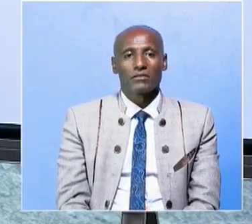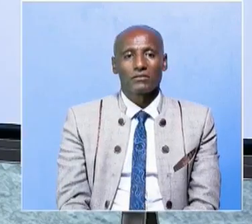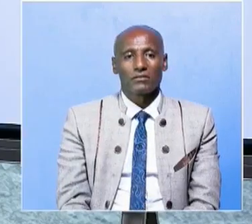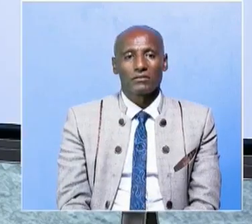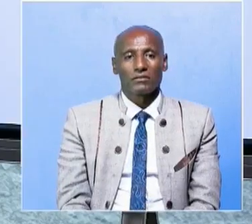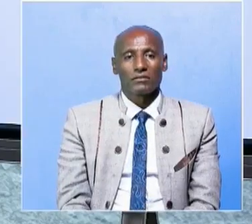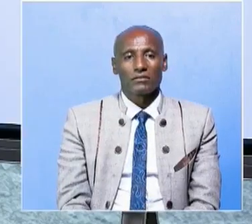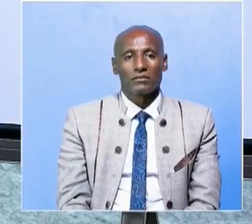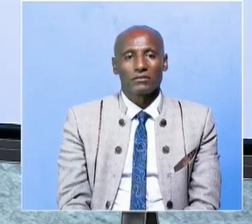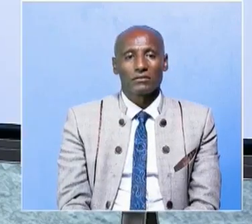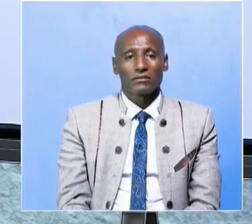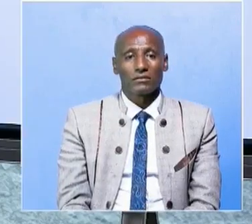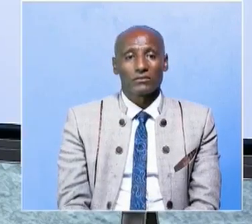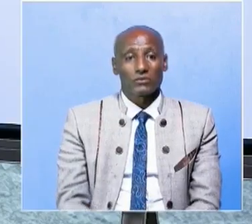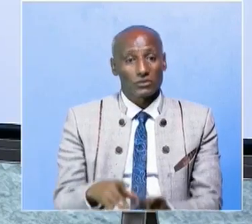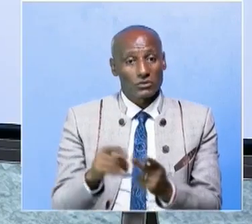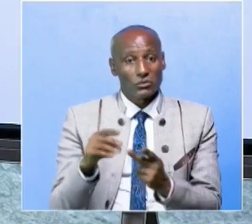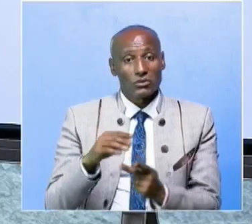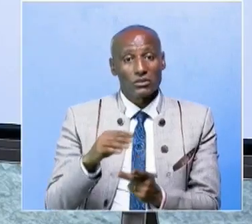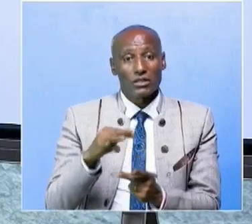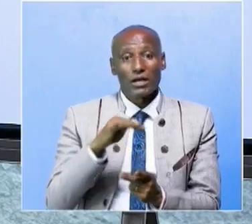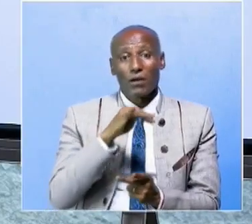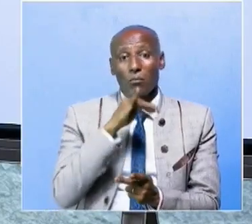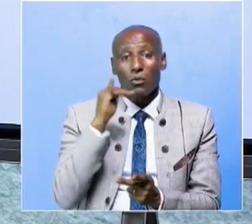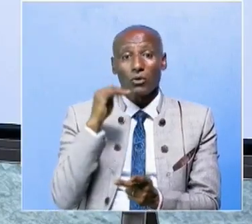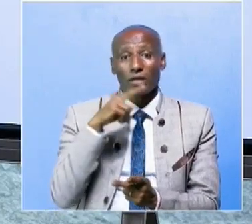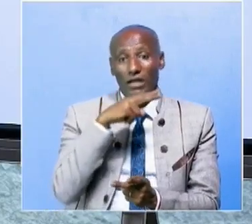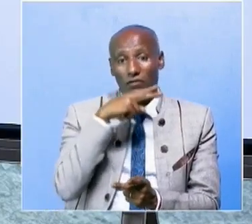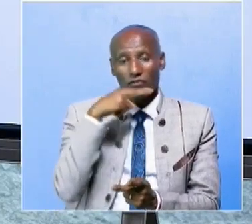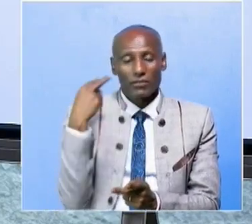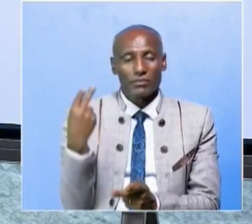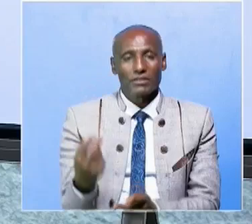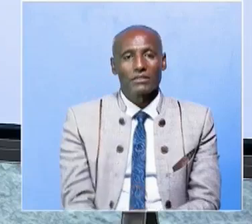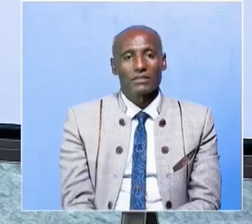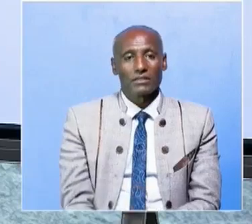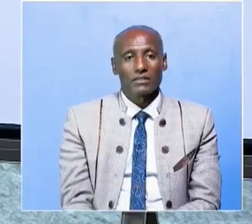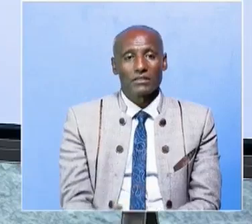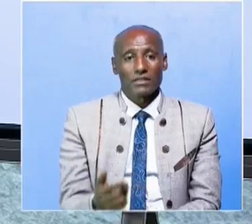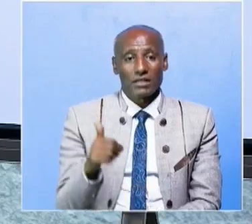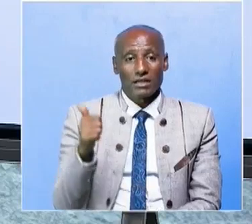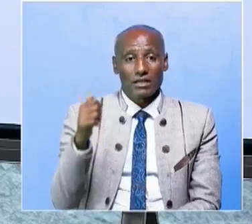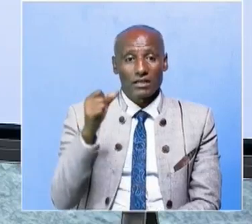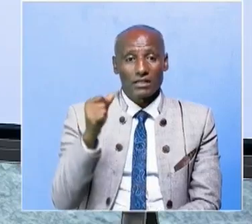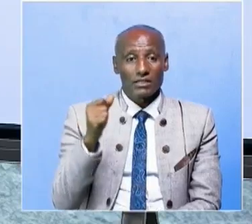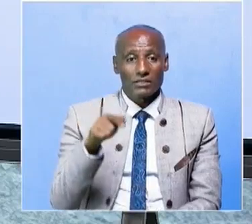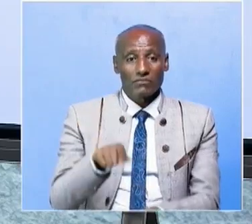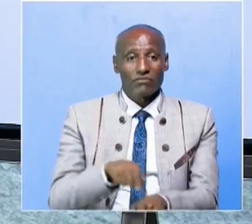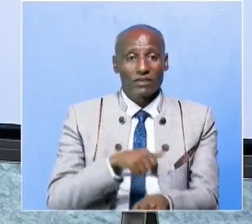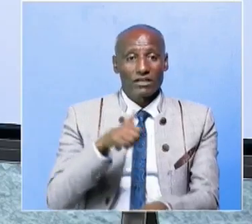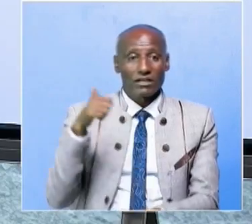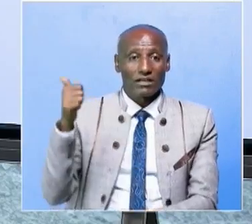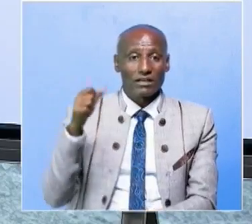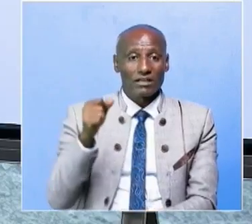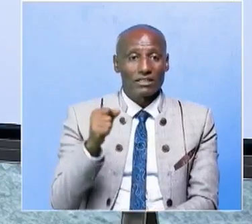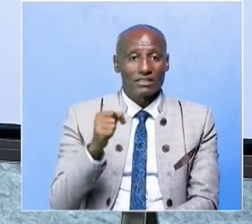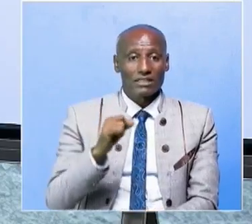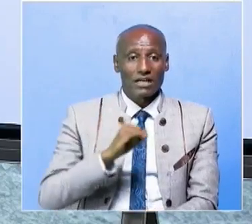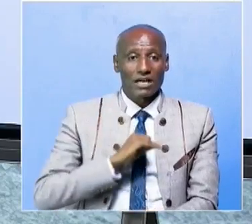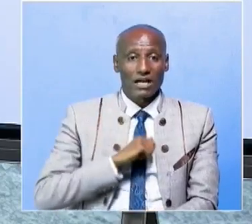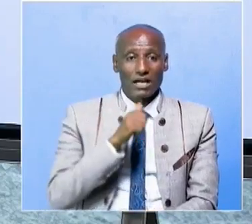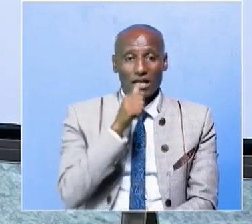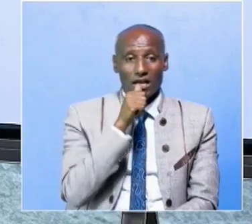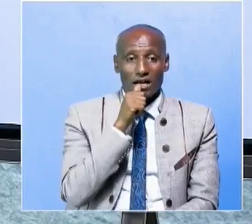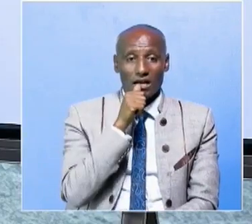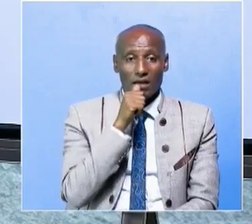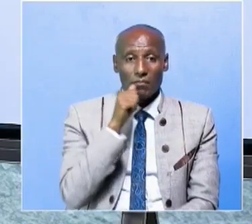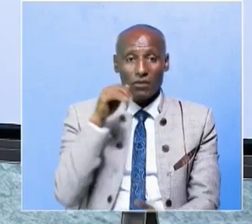modal verbs you want to use. So as far as I'm concerned, you should be, or you might